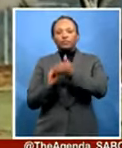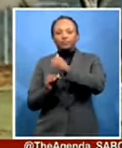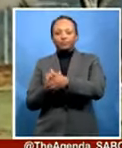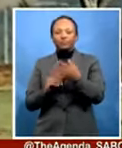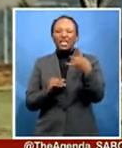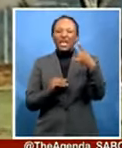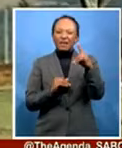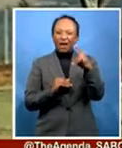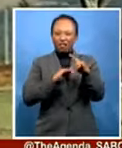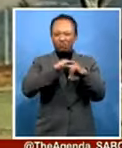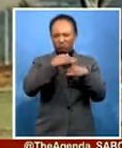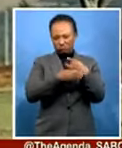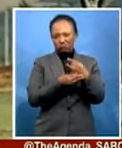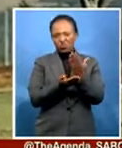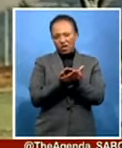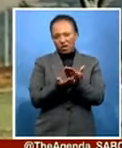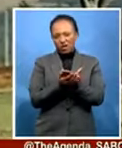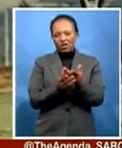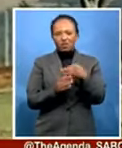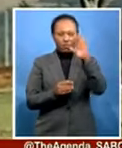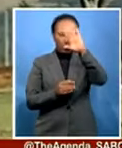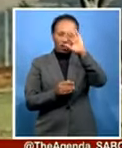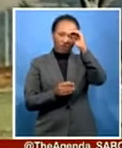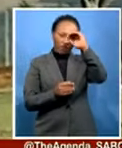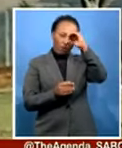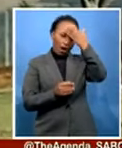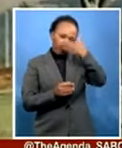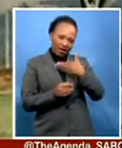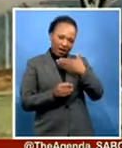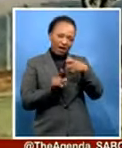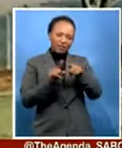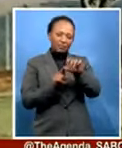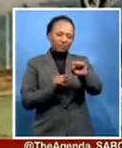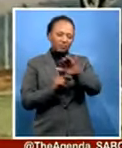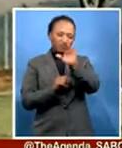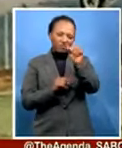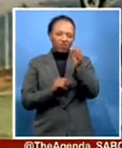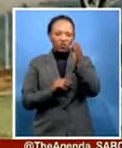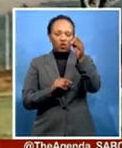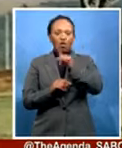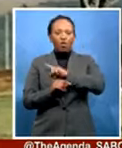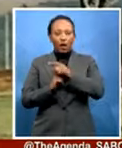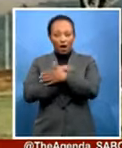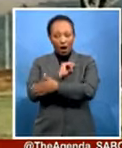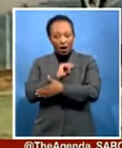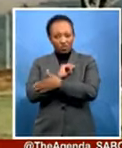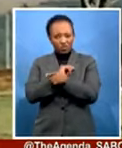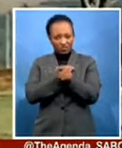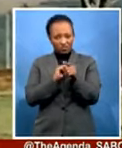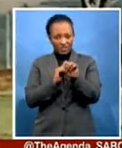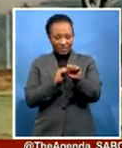South Africa's future. I mean, we are one of the very few countries in the world where you can come and see the Big